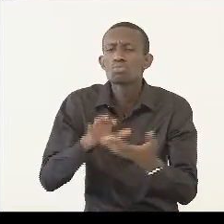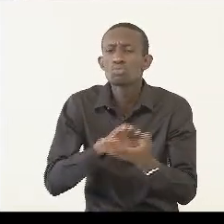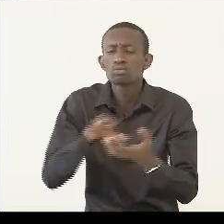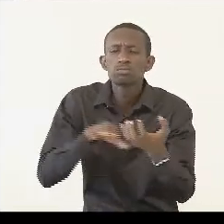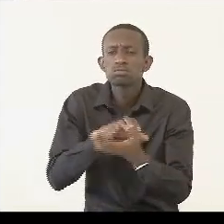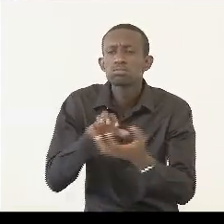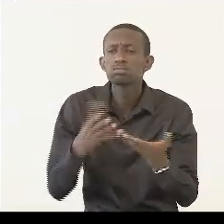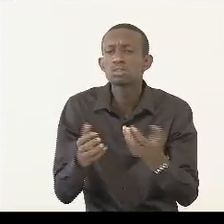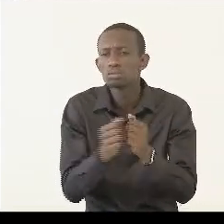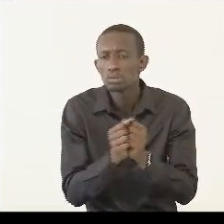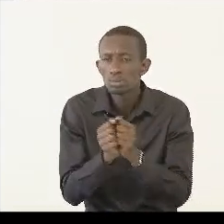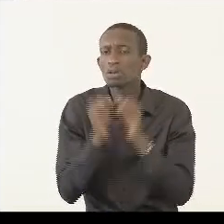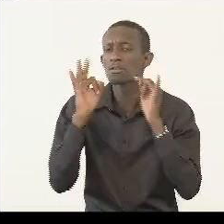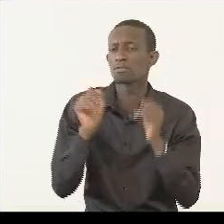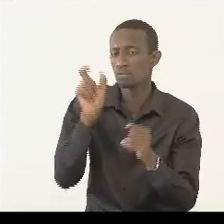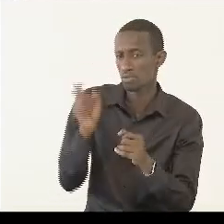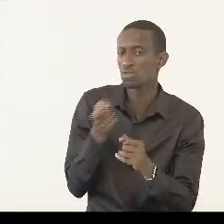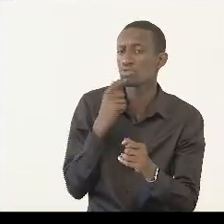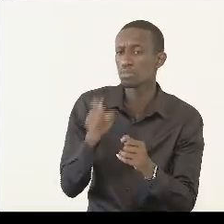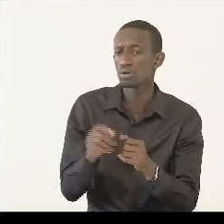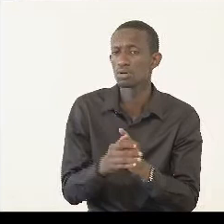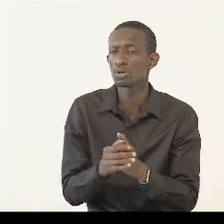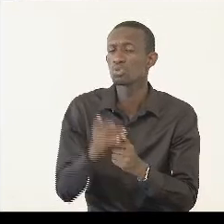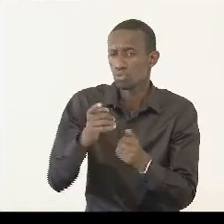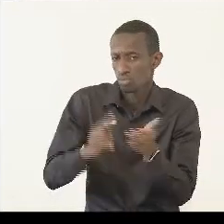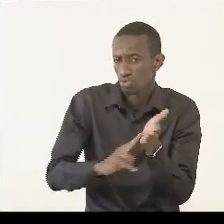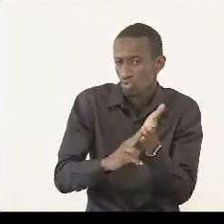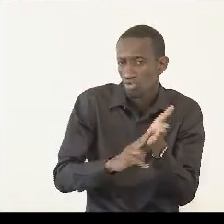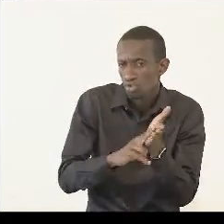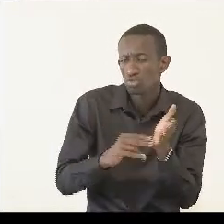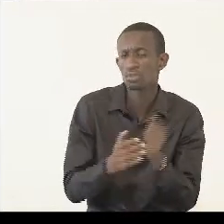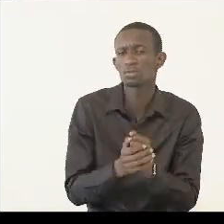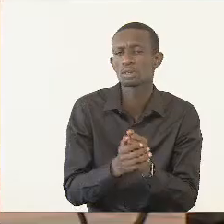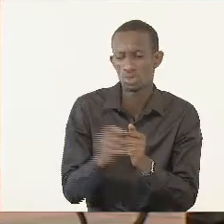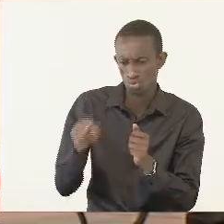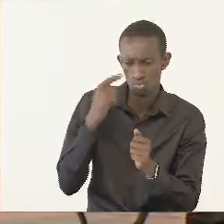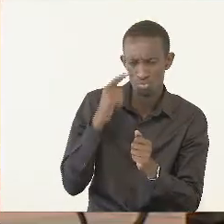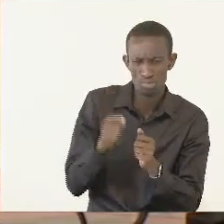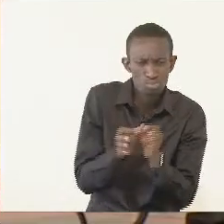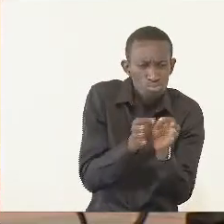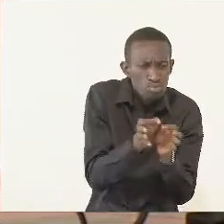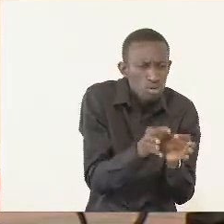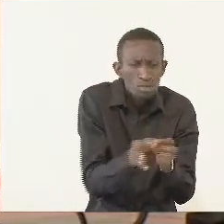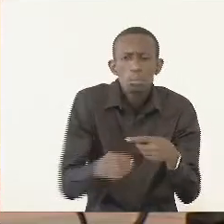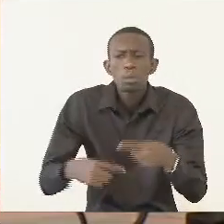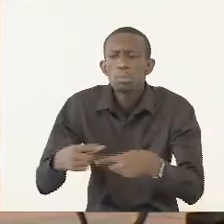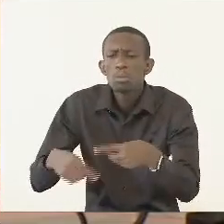tell you, using annotations, describe the process of DNA replication?